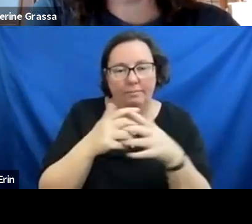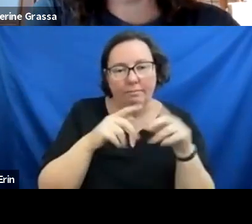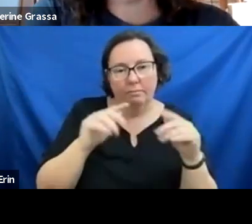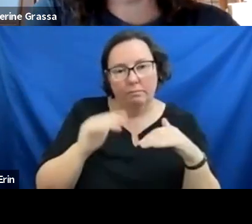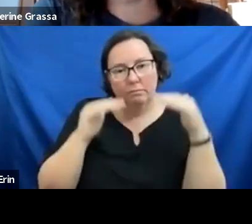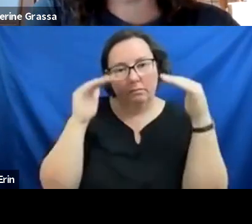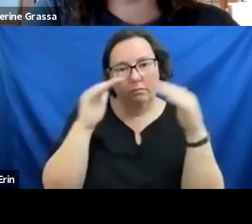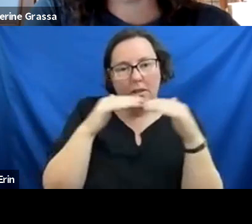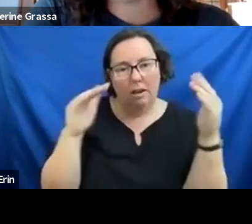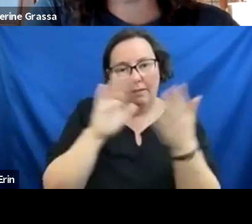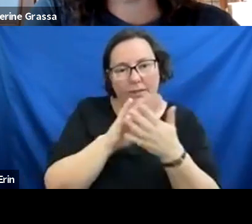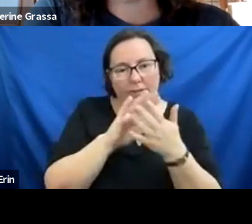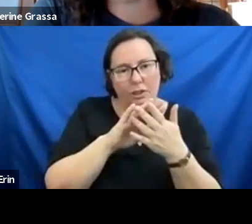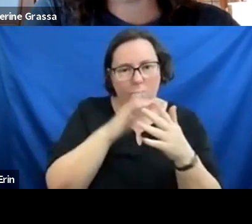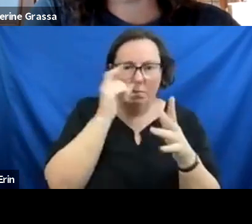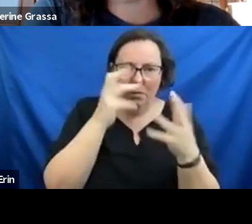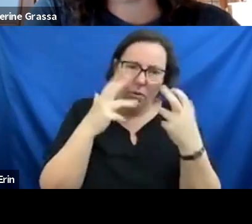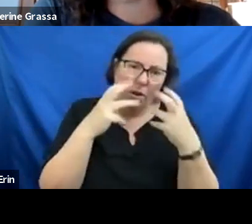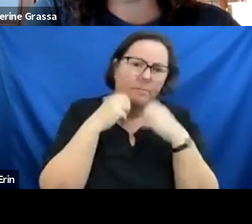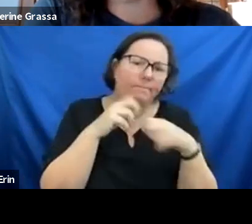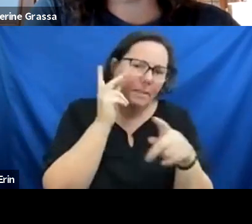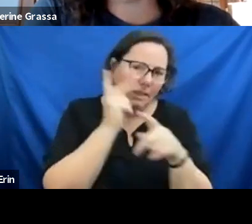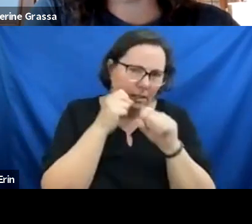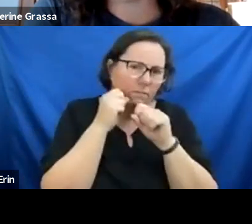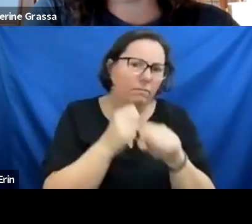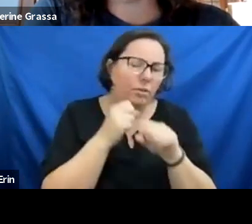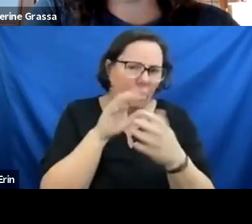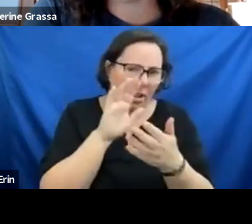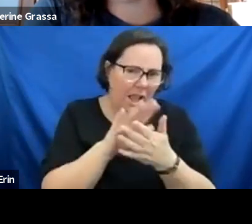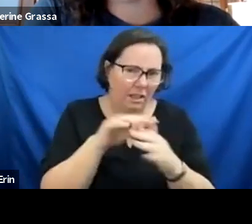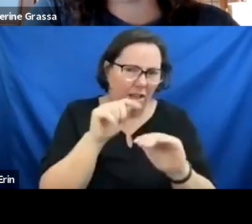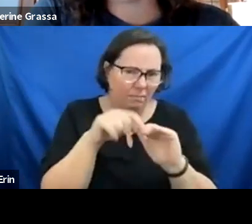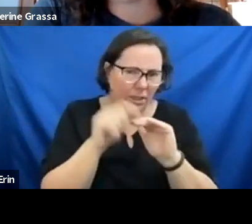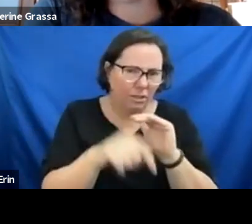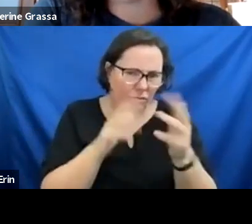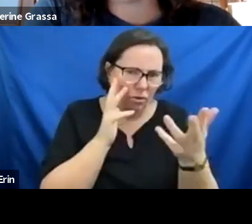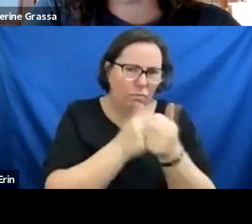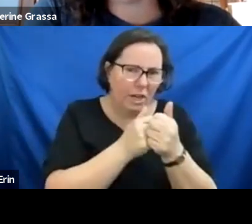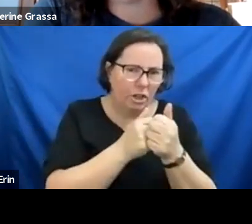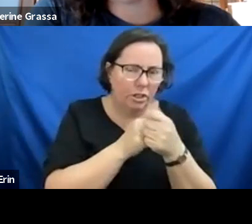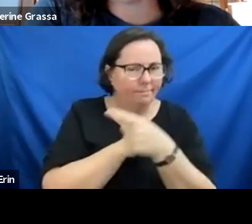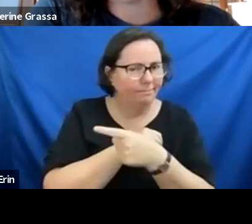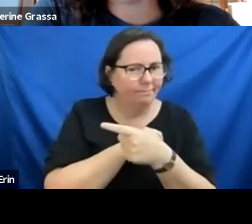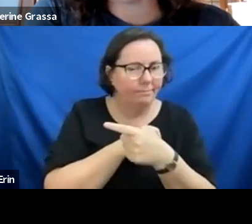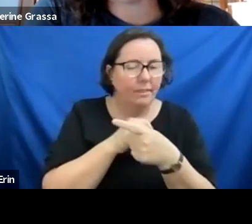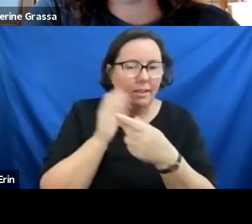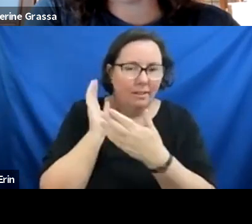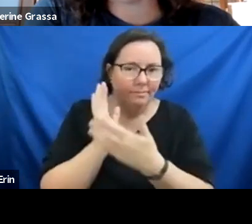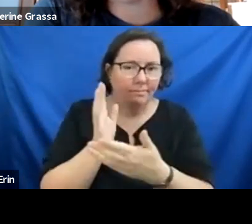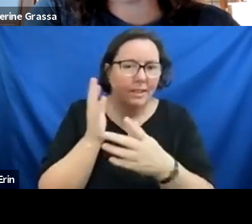certain students in the name of rigor. Mm-hmm. And with it, they bring, you know, racist preconceived